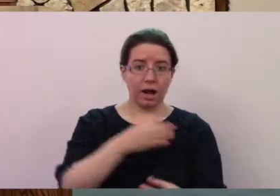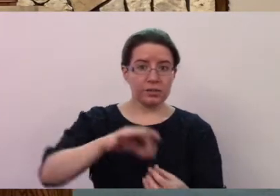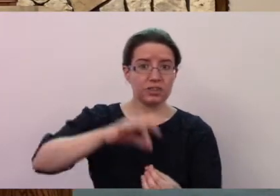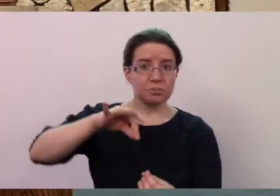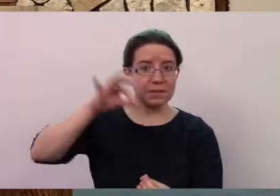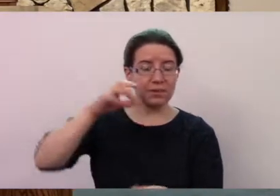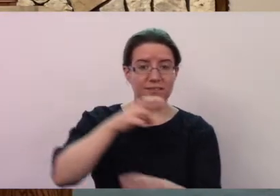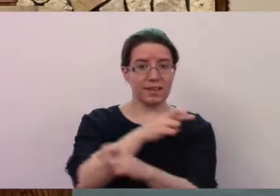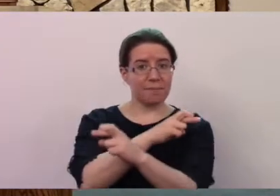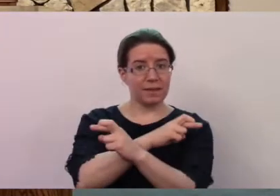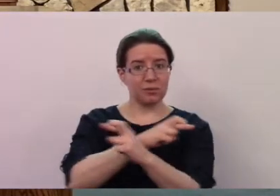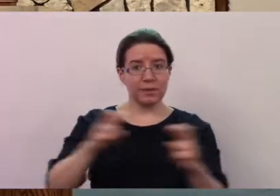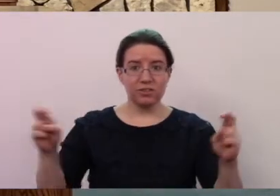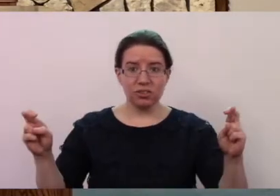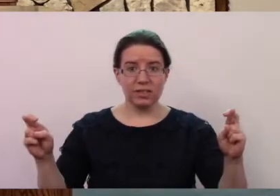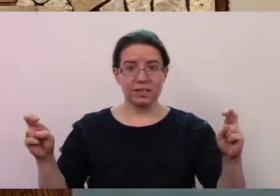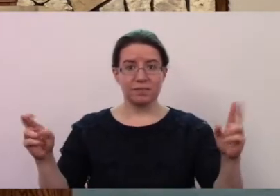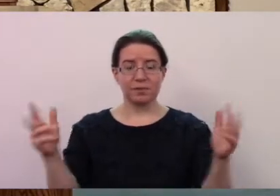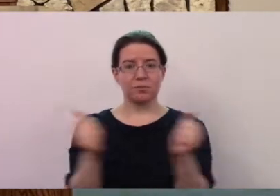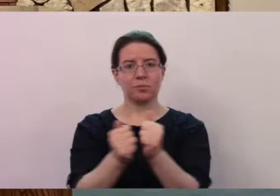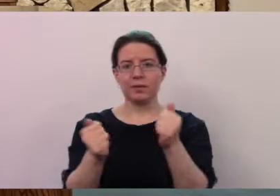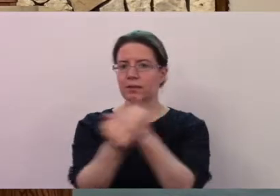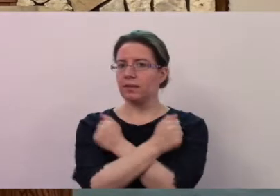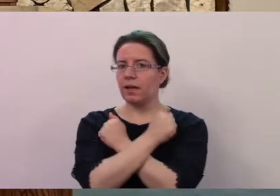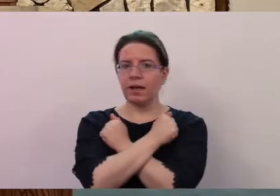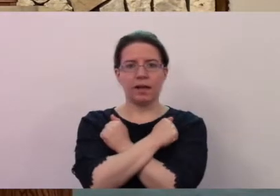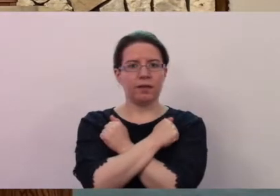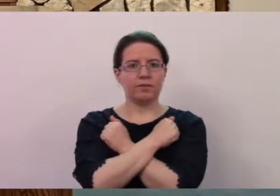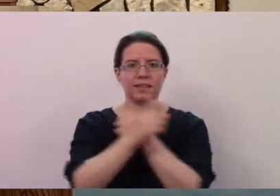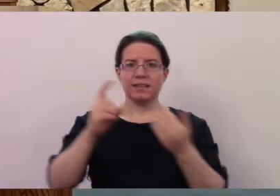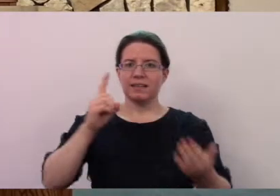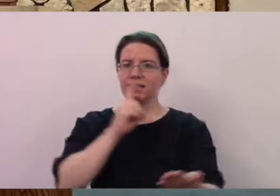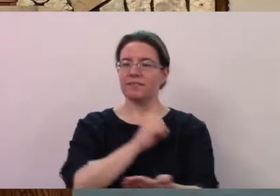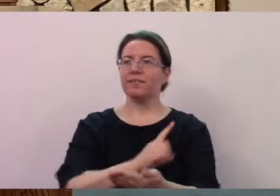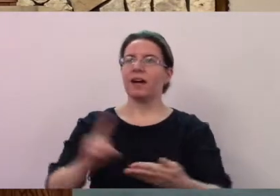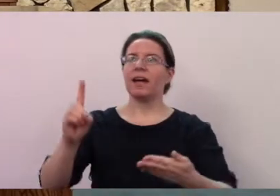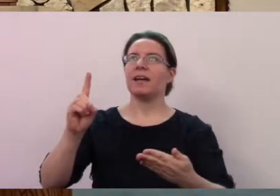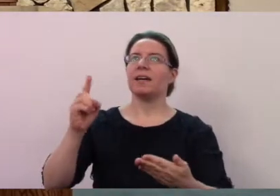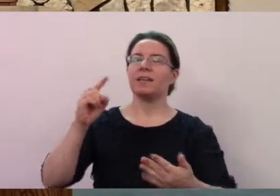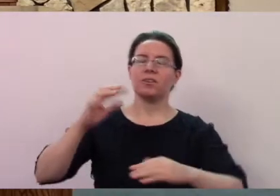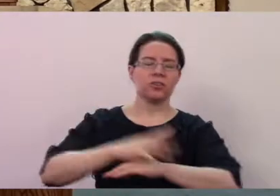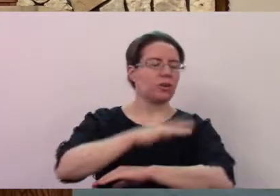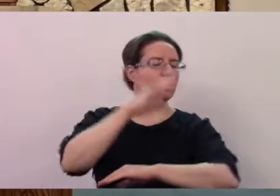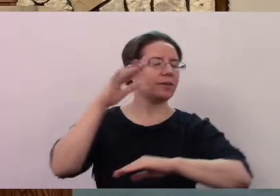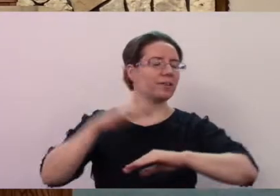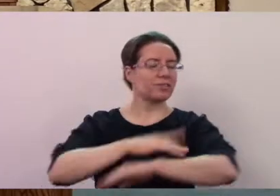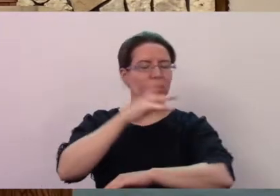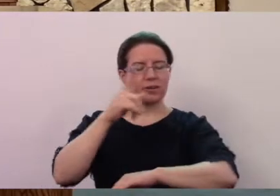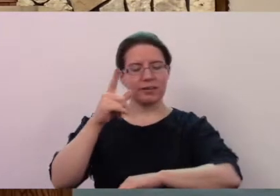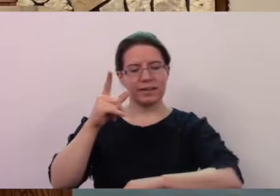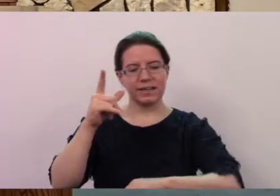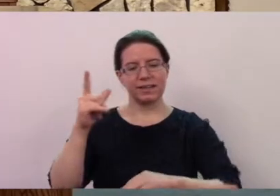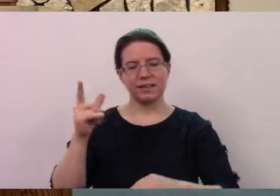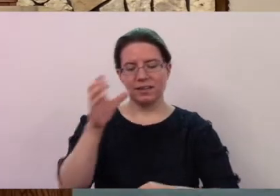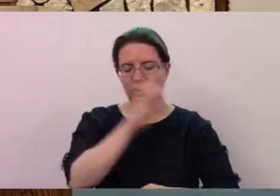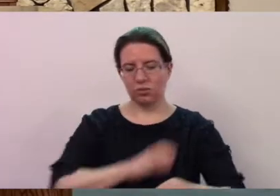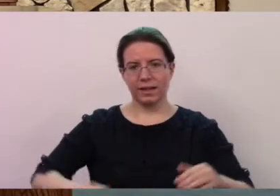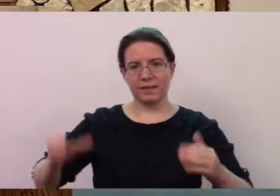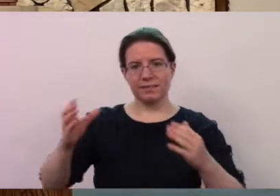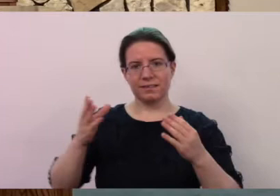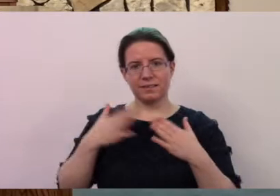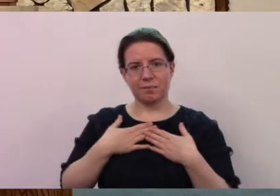sin. I've been redeemed with love divine. Oh, glory, glory. Christ is mine. My all to him I now resign. I've